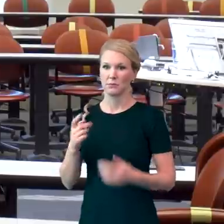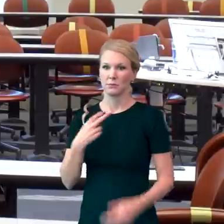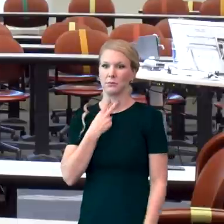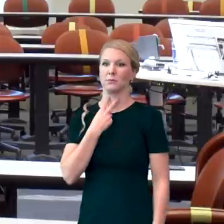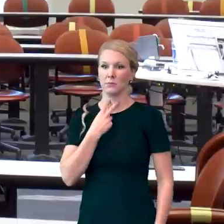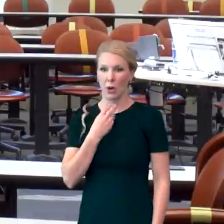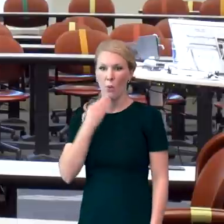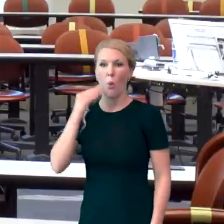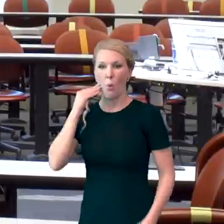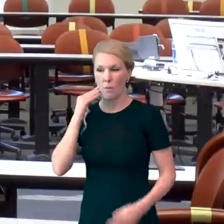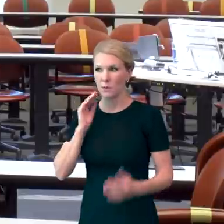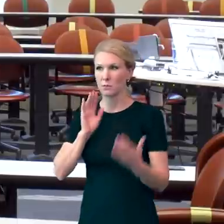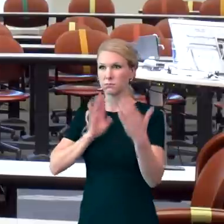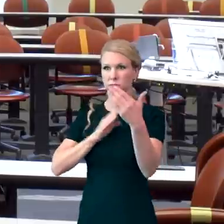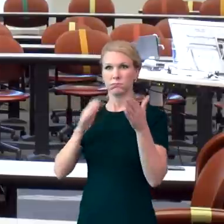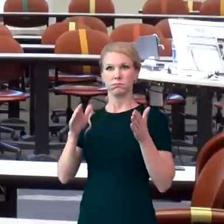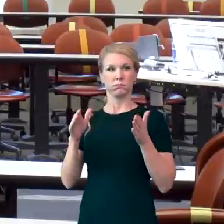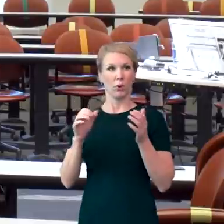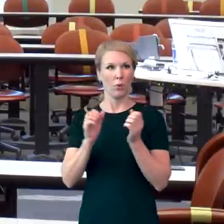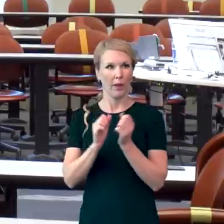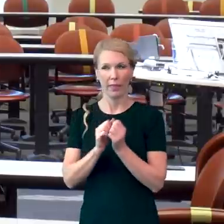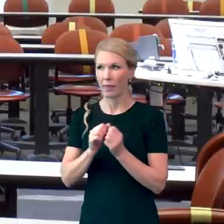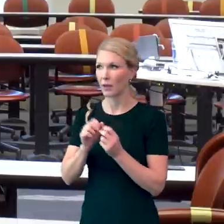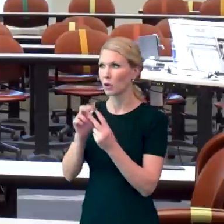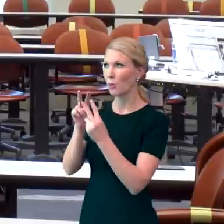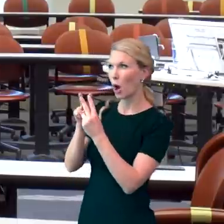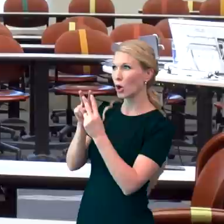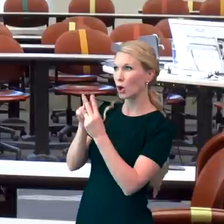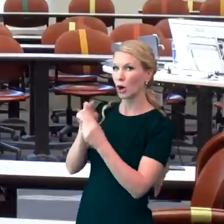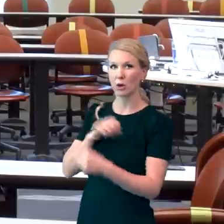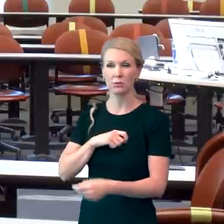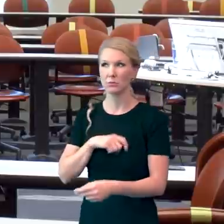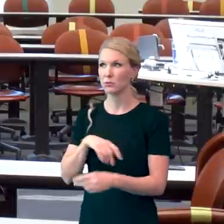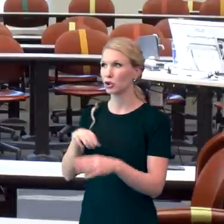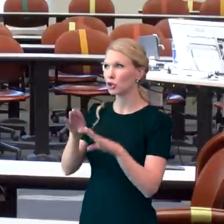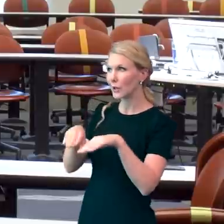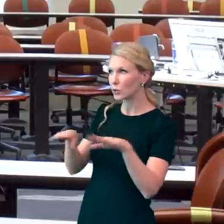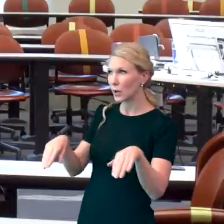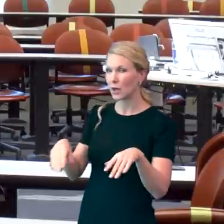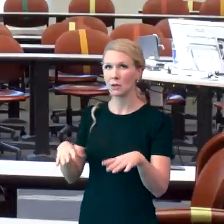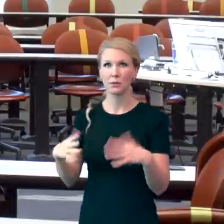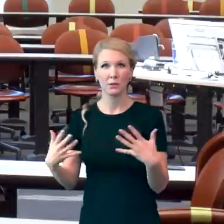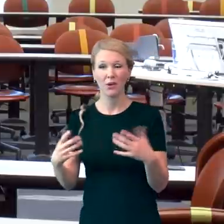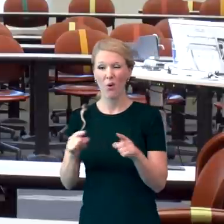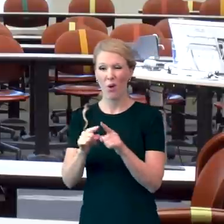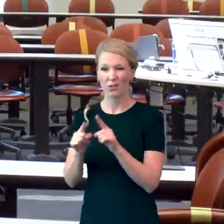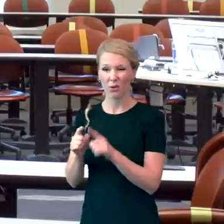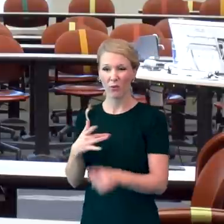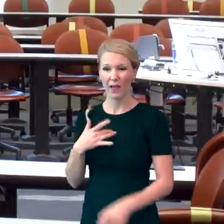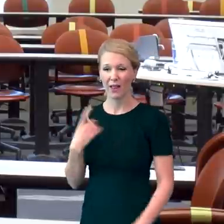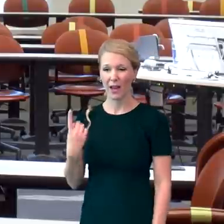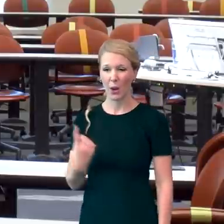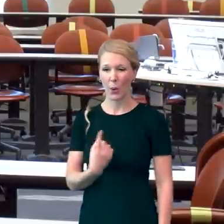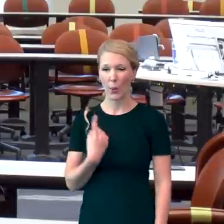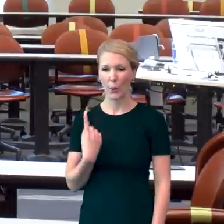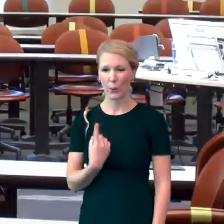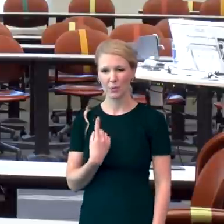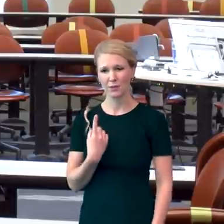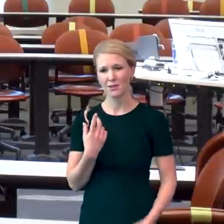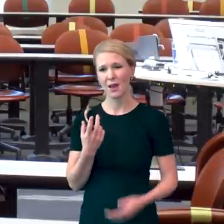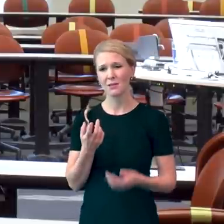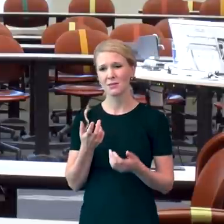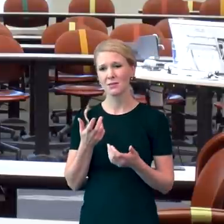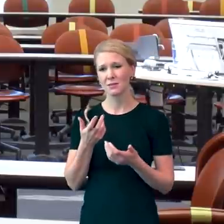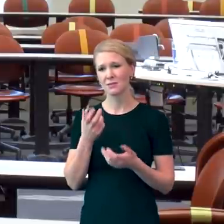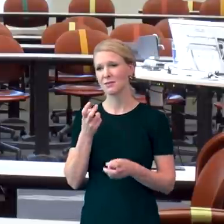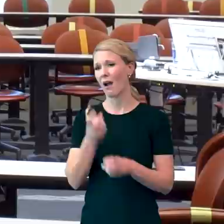partner and or your children. And then on the other end of the spectrum, being all alone. It's a tough